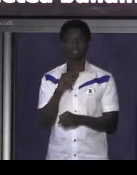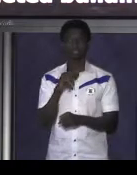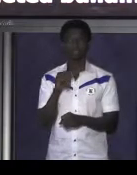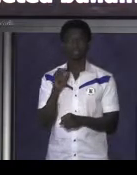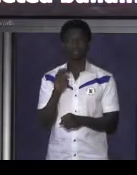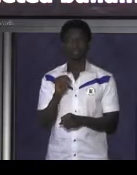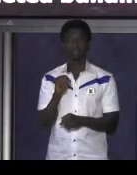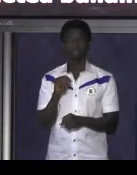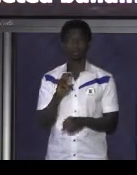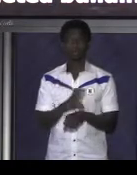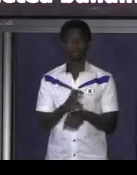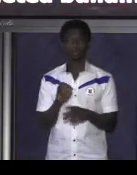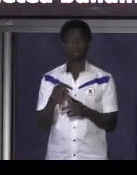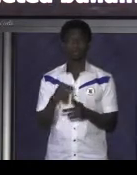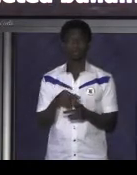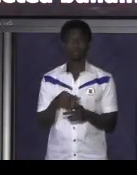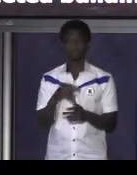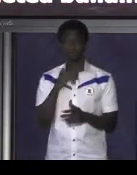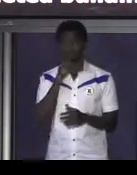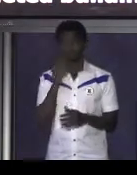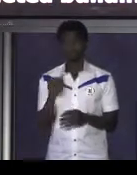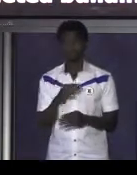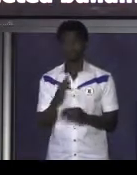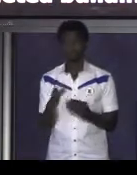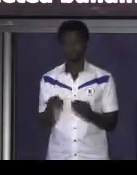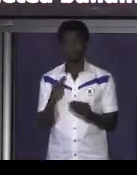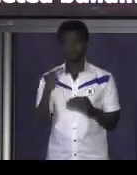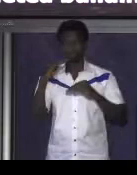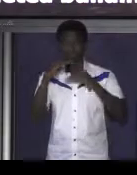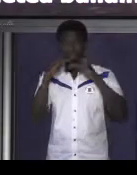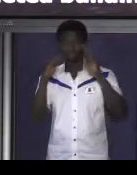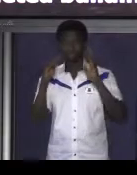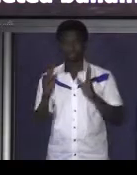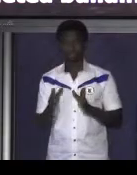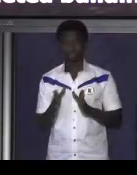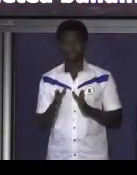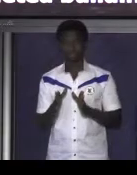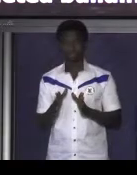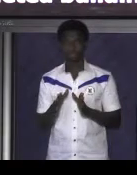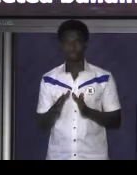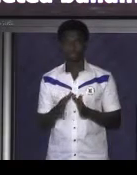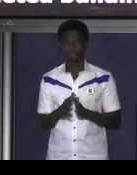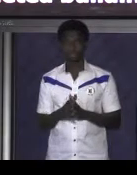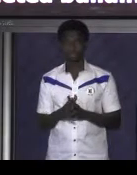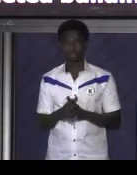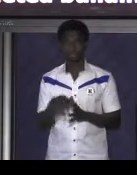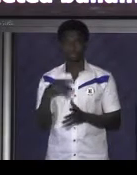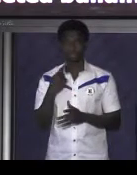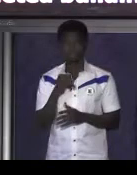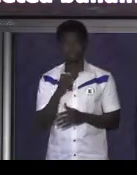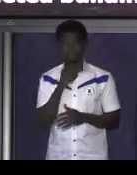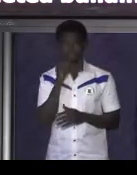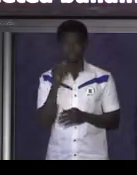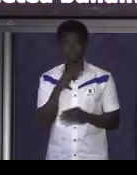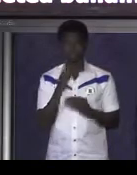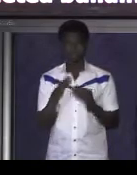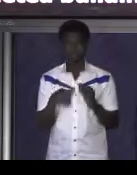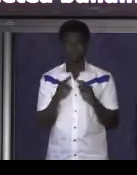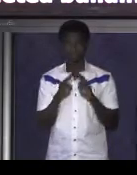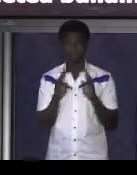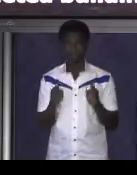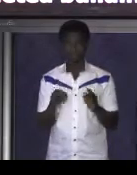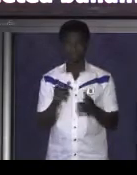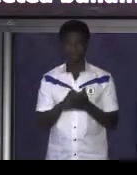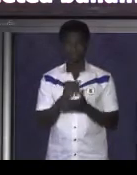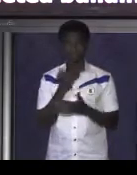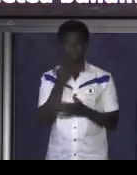asylum, to church, or to uncompleted building? You said uncompleted building. That is not correct.